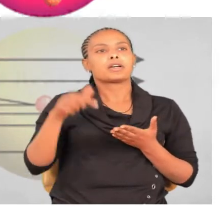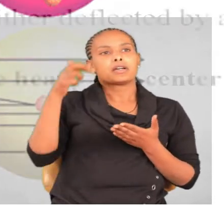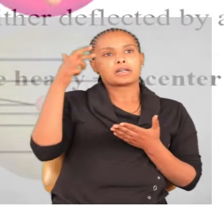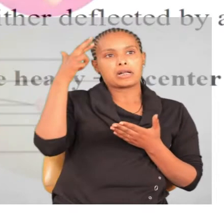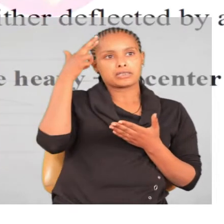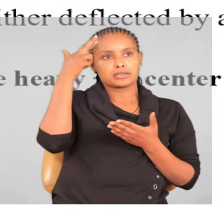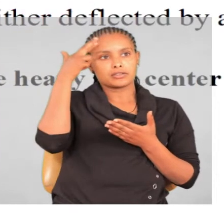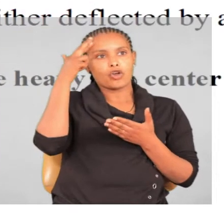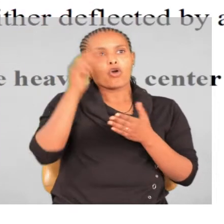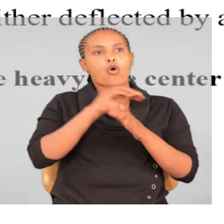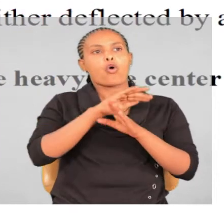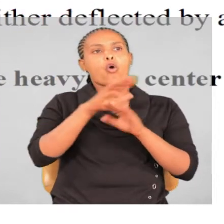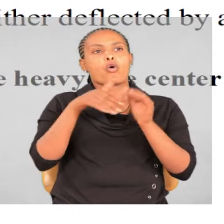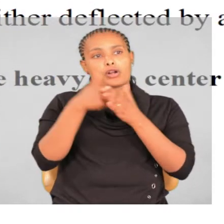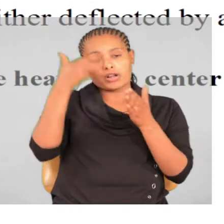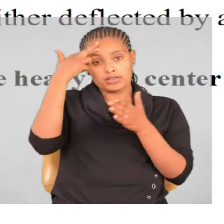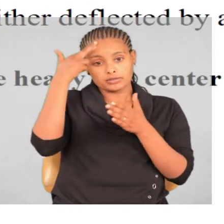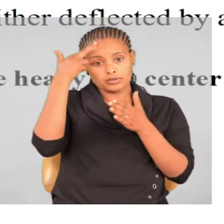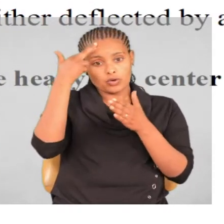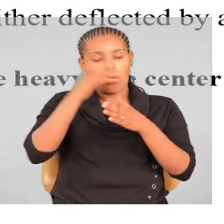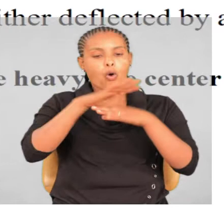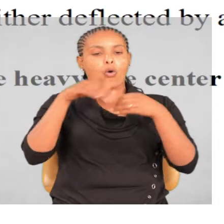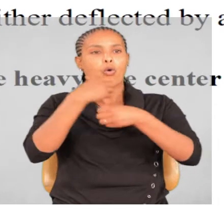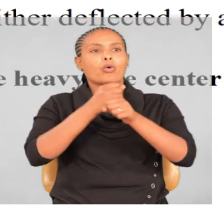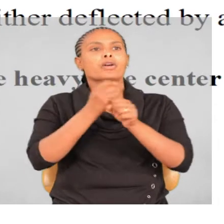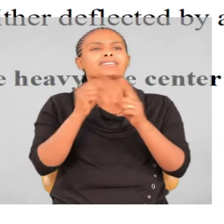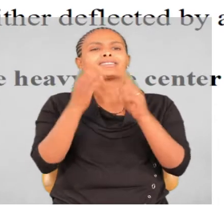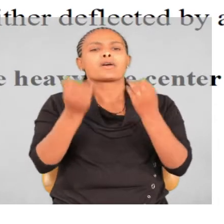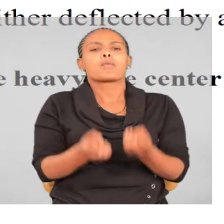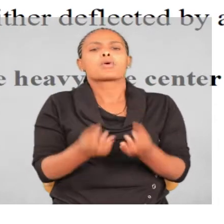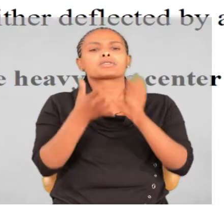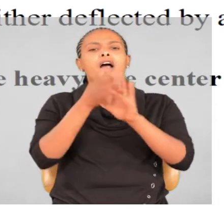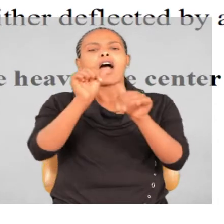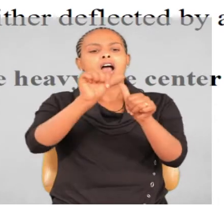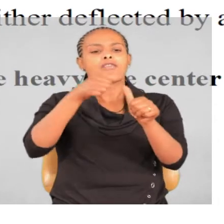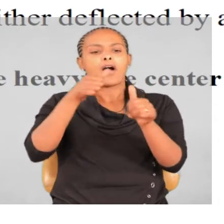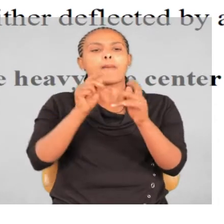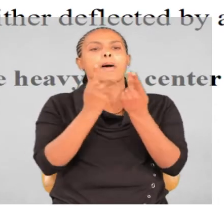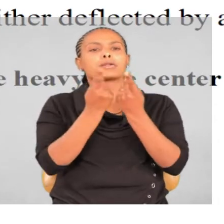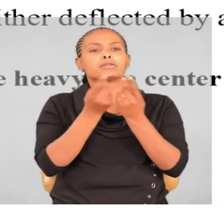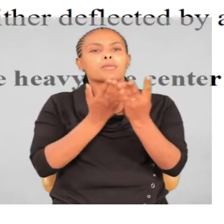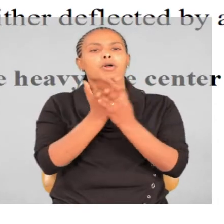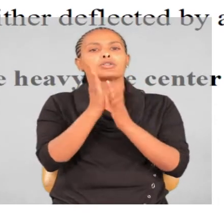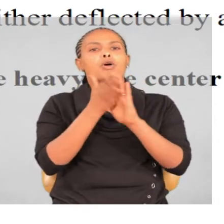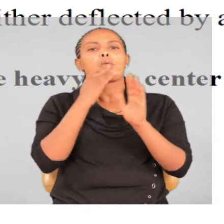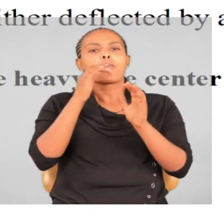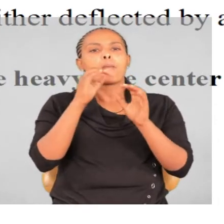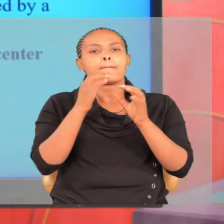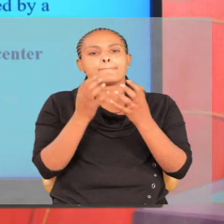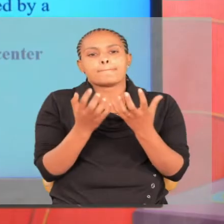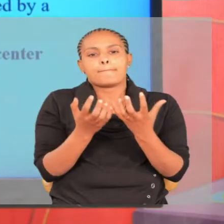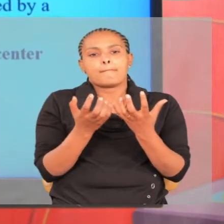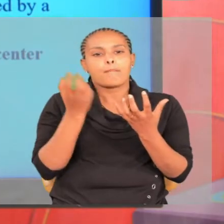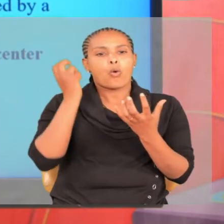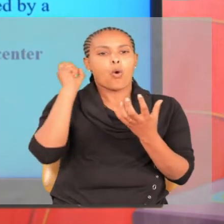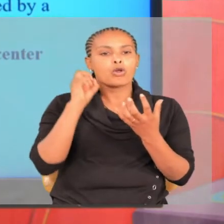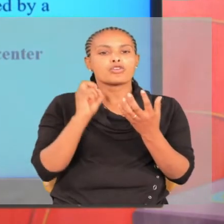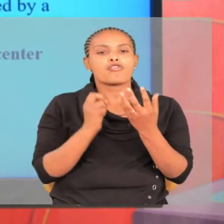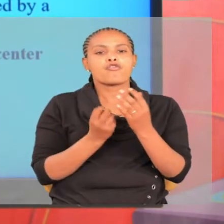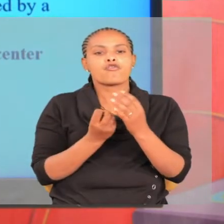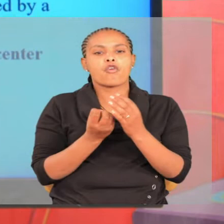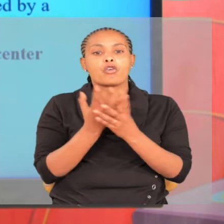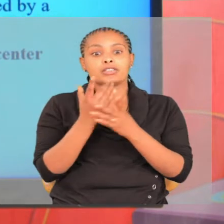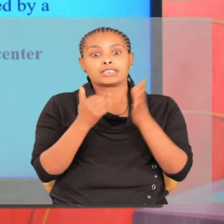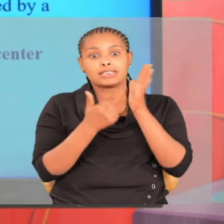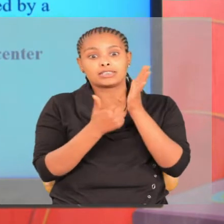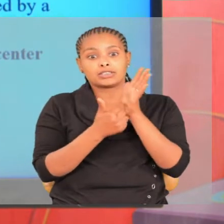Rutherford's conclusion: 1. Since most of the alpha particles passed through the gold foil undeflected, this